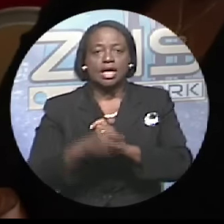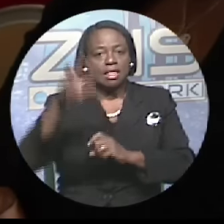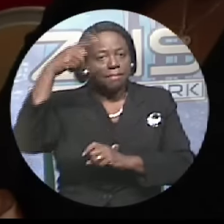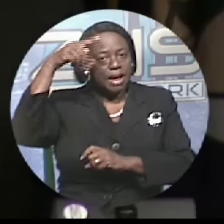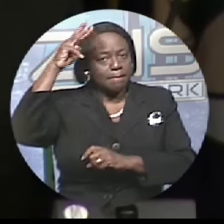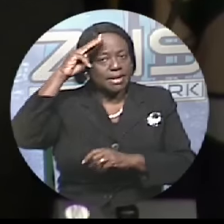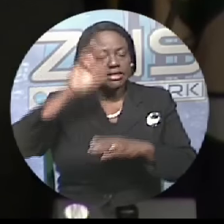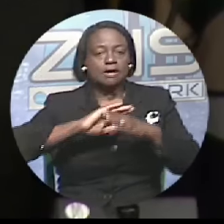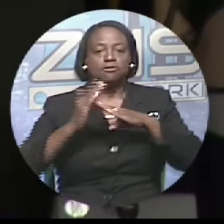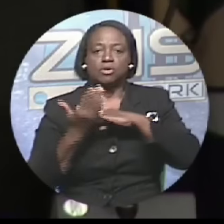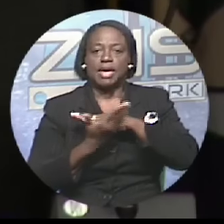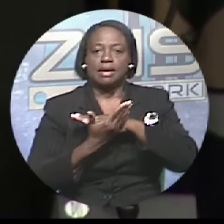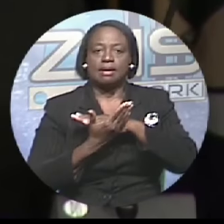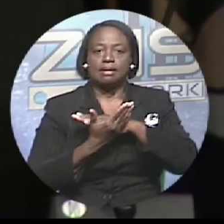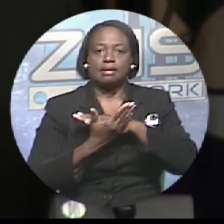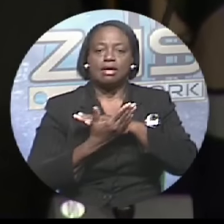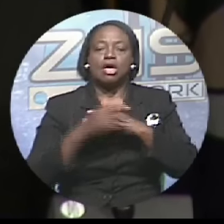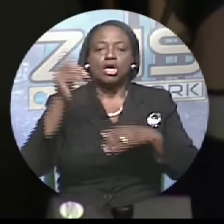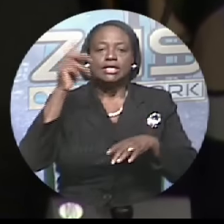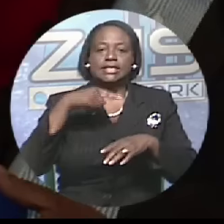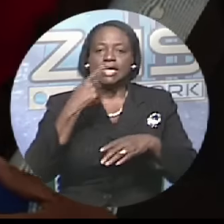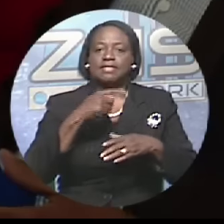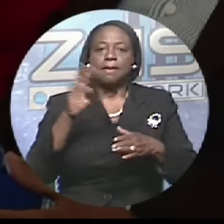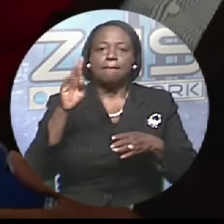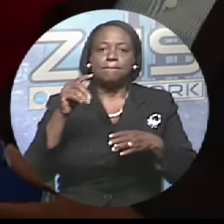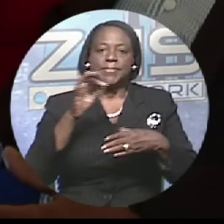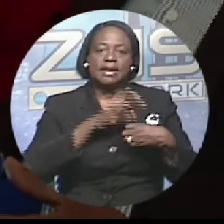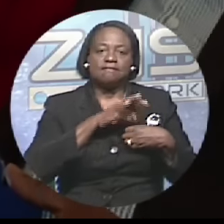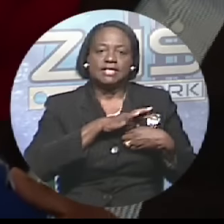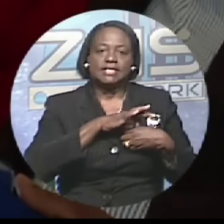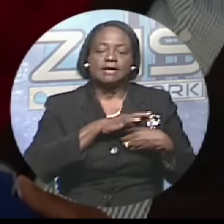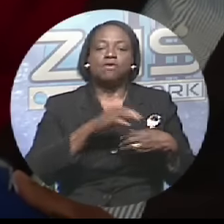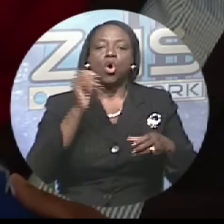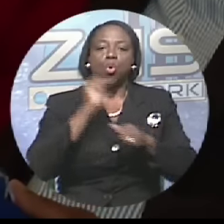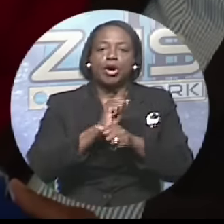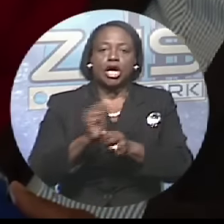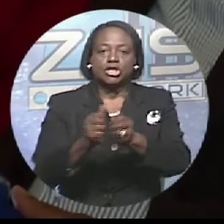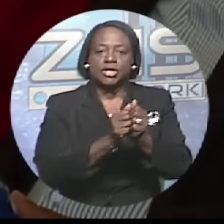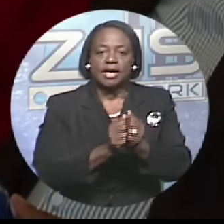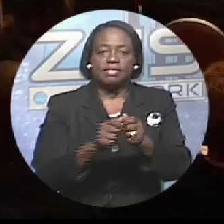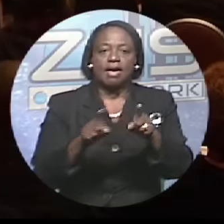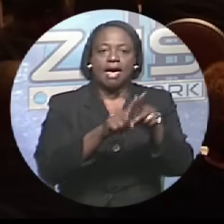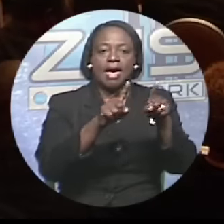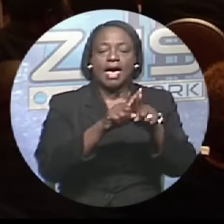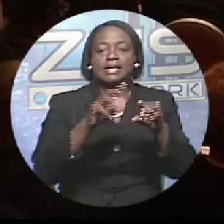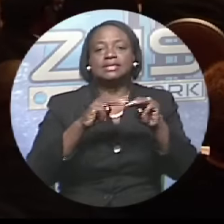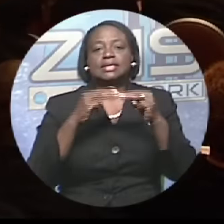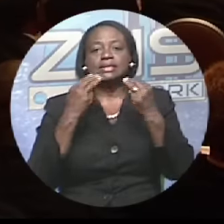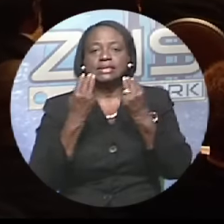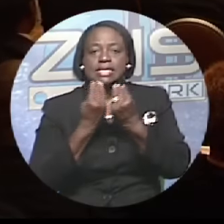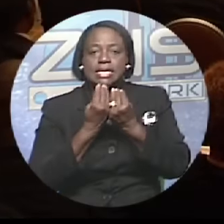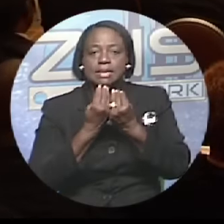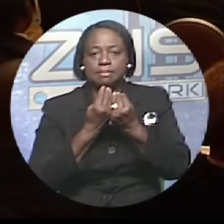PJ Patterson, noted the benefits of working together as a team as the impact of climate change is